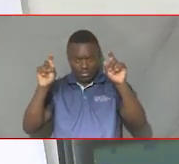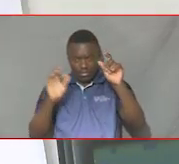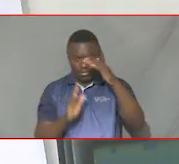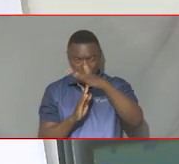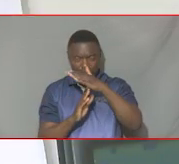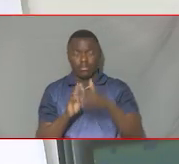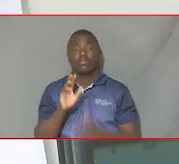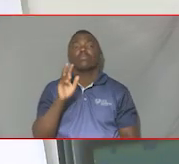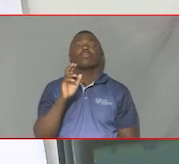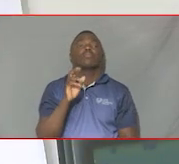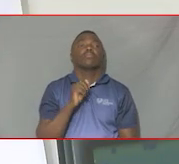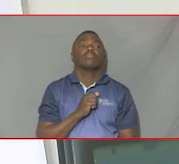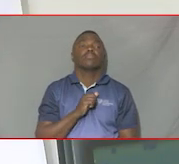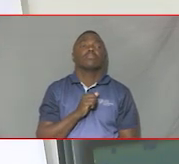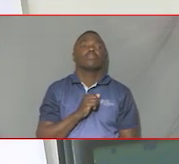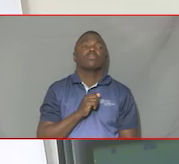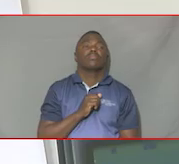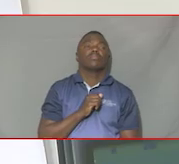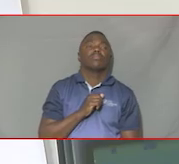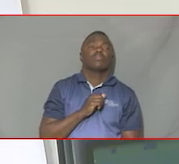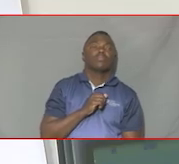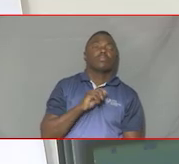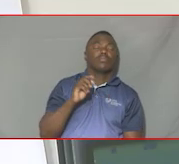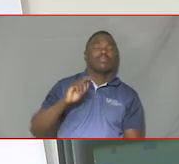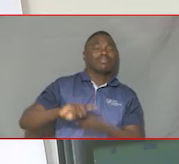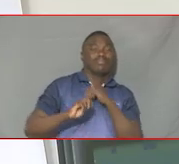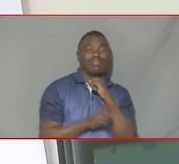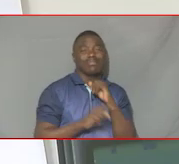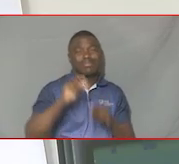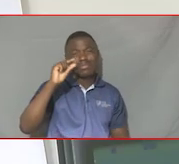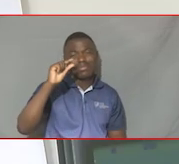smallest here is,